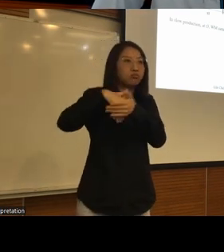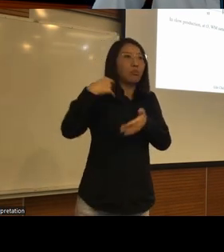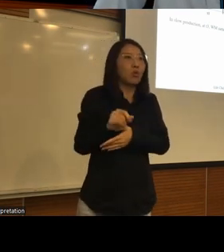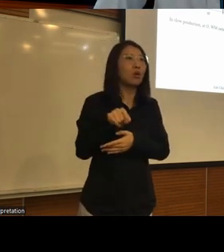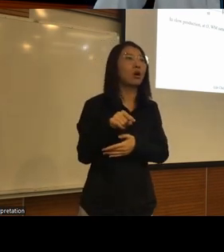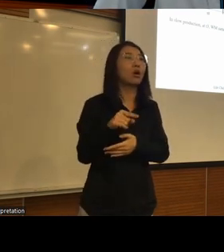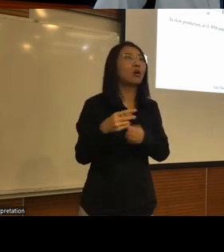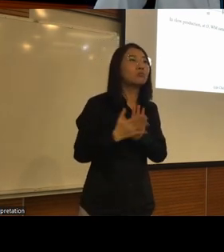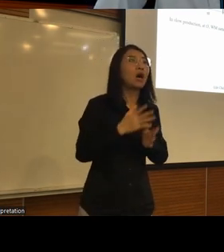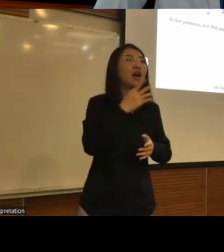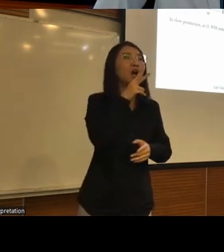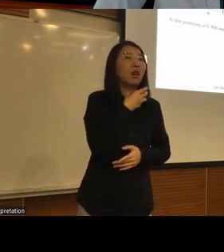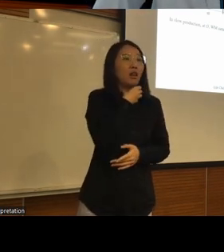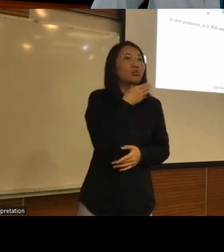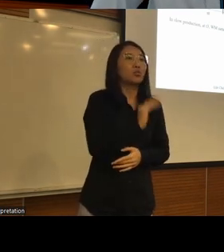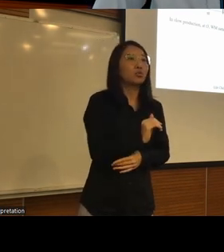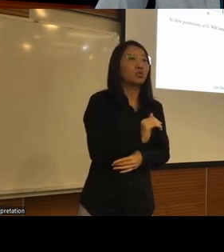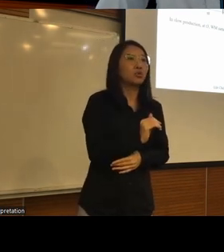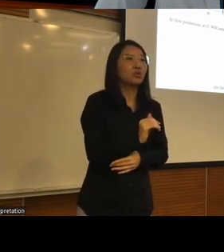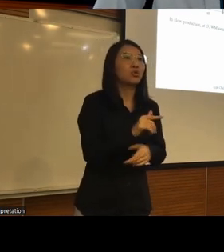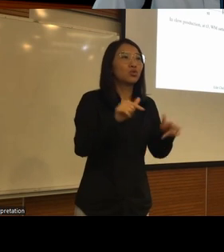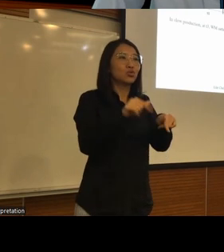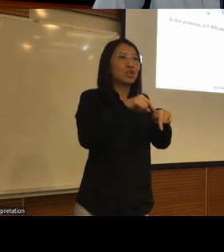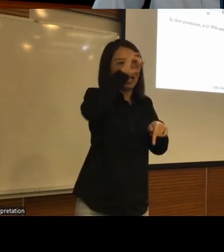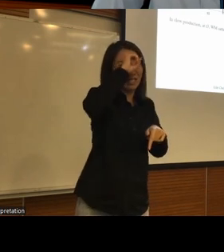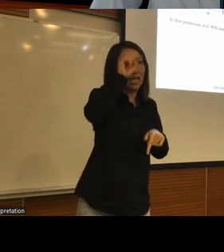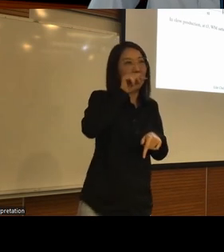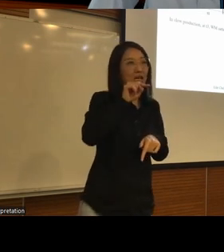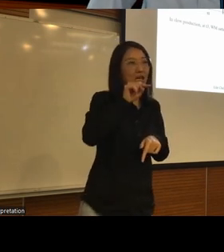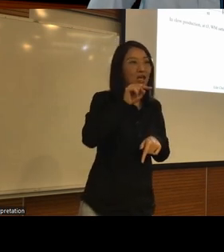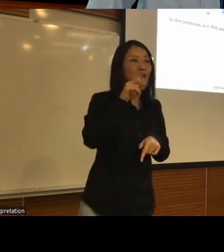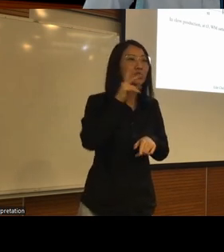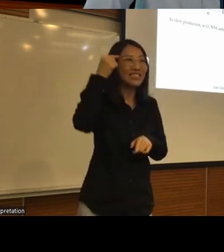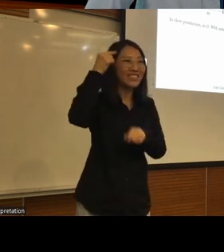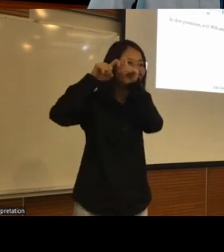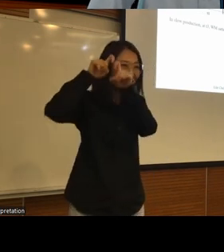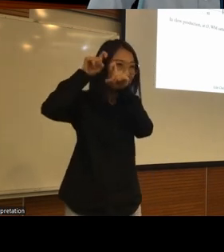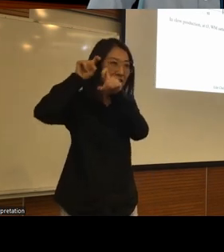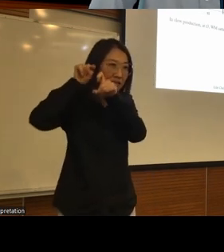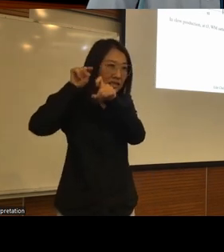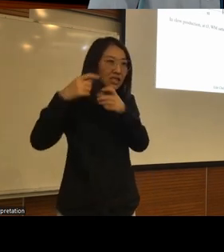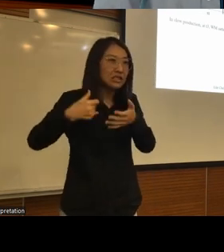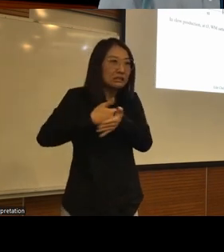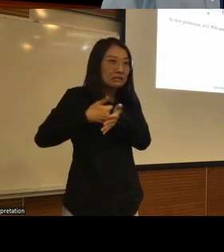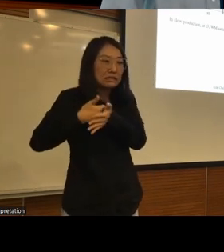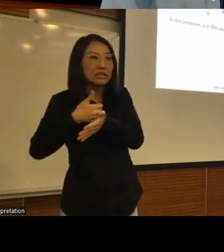with working memory. So there are many angles to look at these cognitive